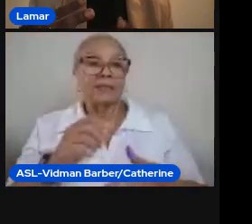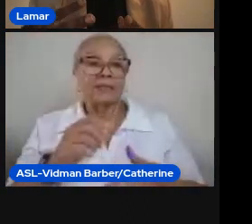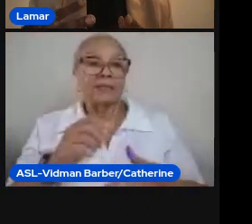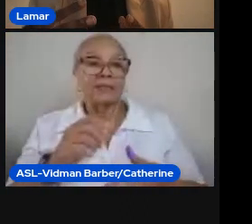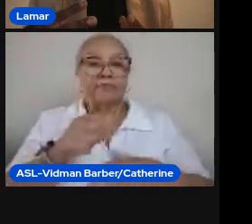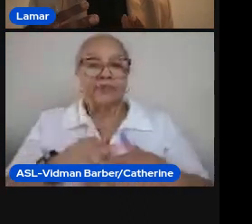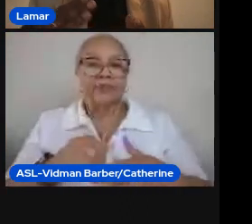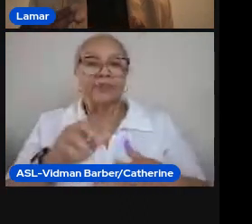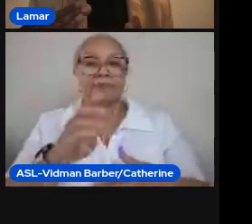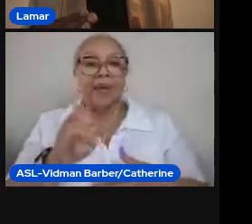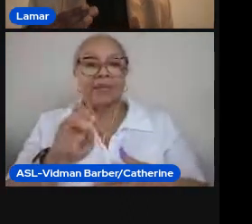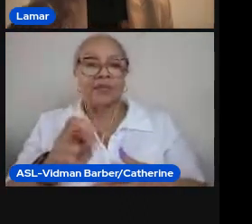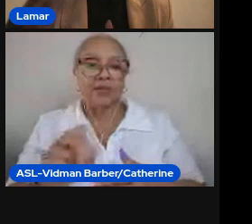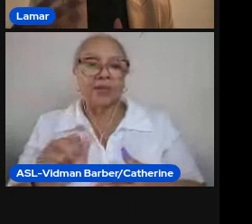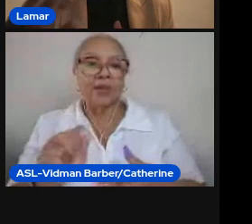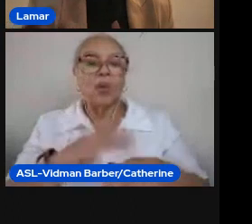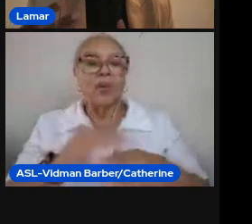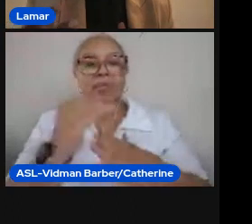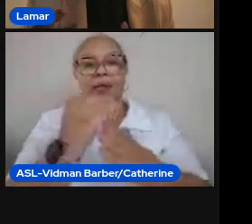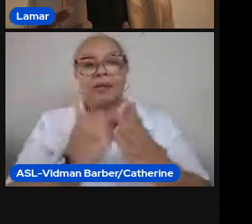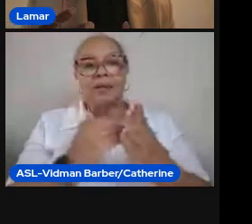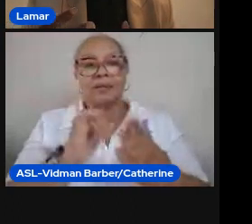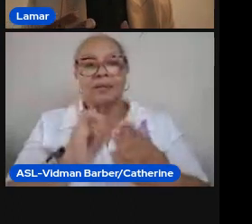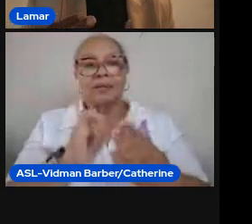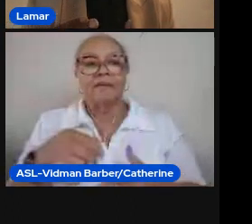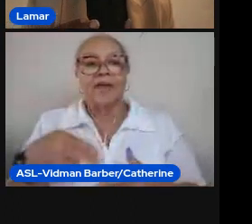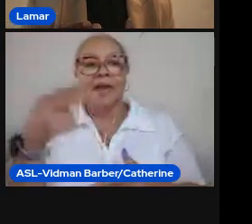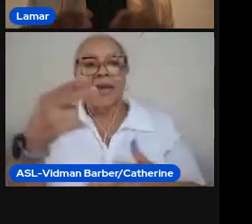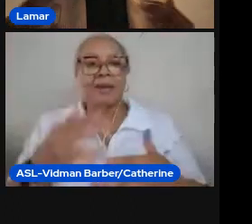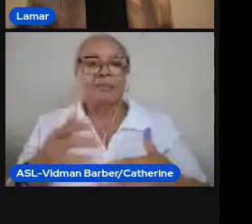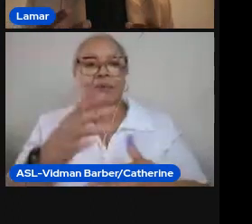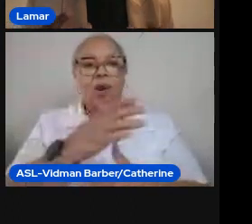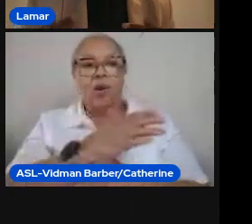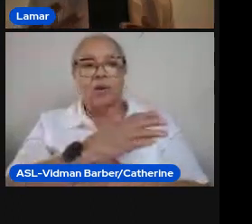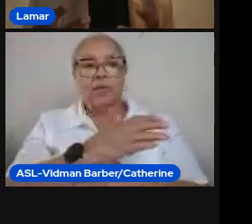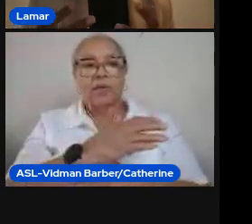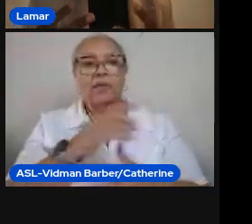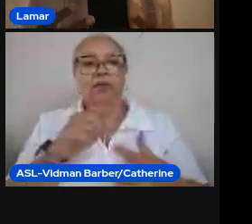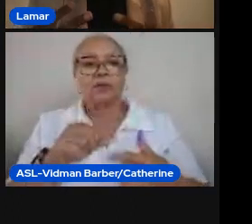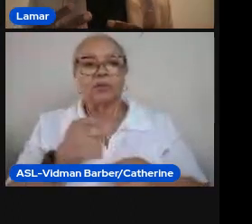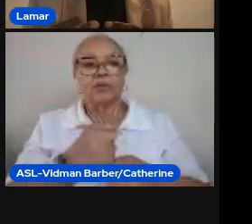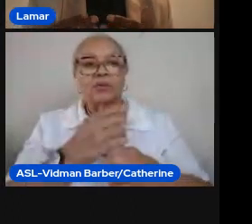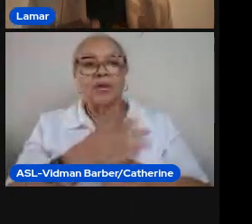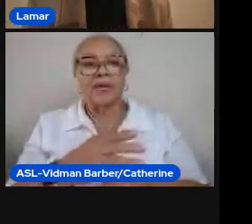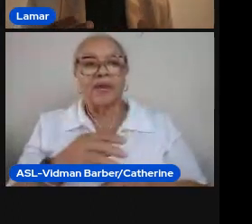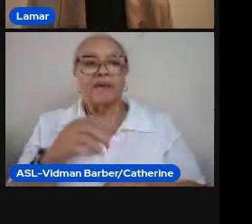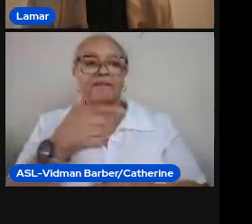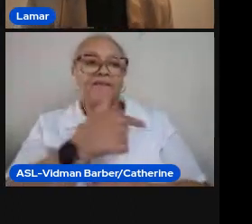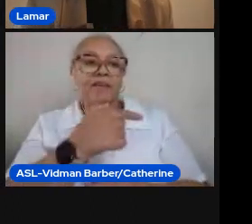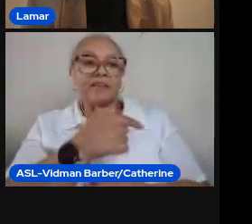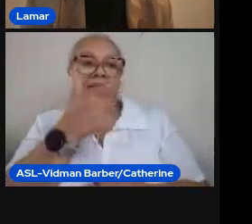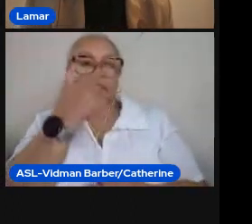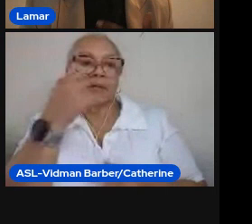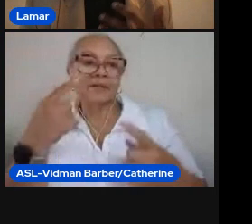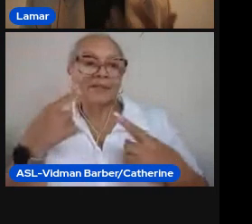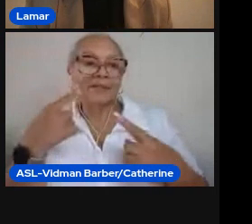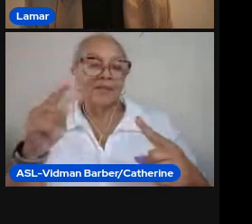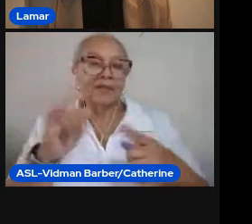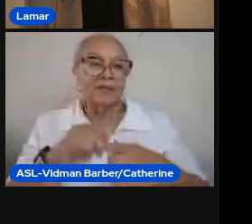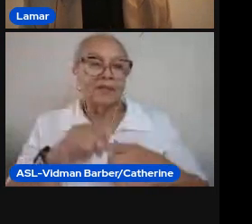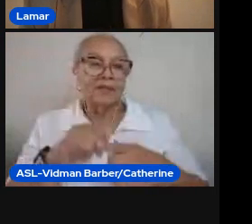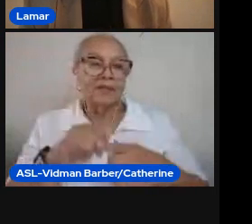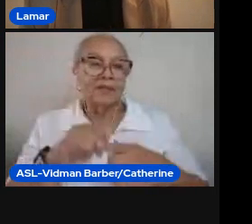on the list of high priority to create vaccines because the effect of the bacteria is